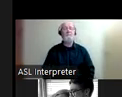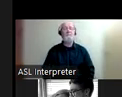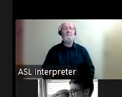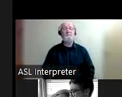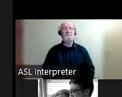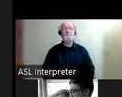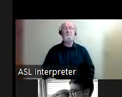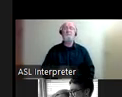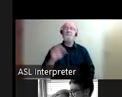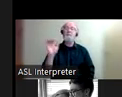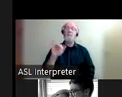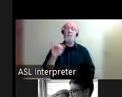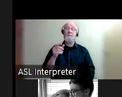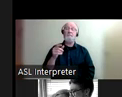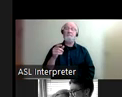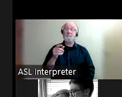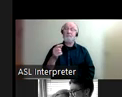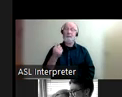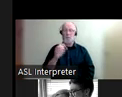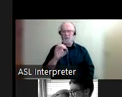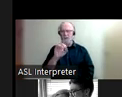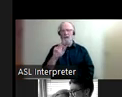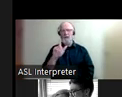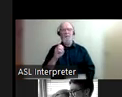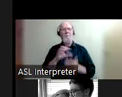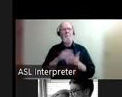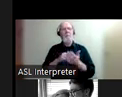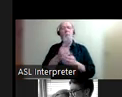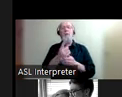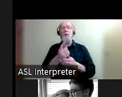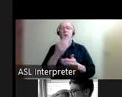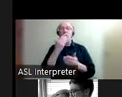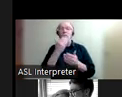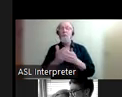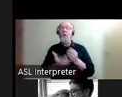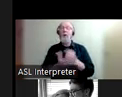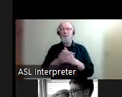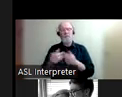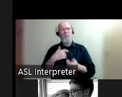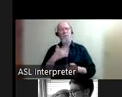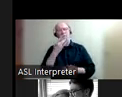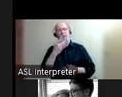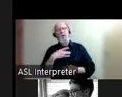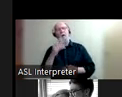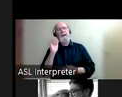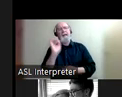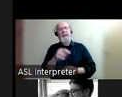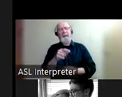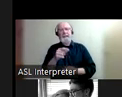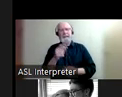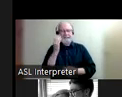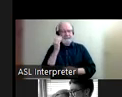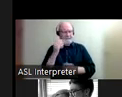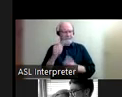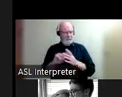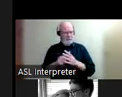And one of the online resources that I really love and am excited about, this sort of got brought on a lot